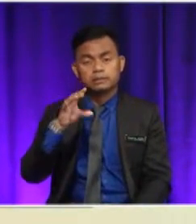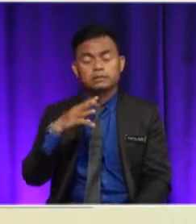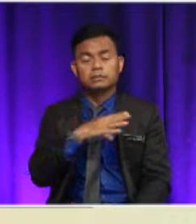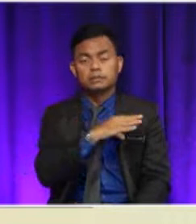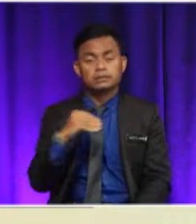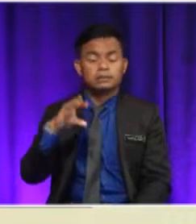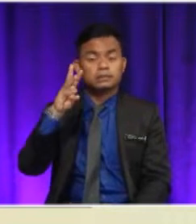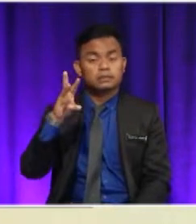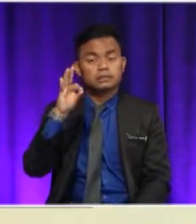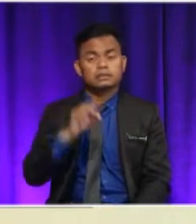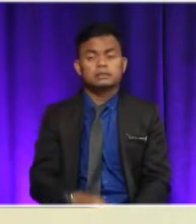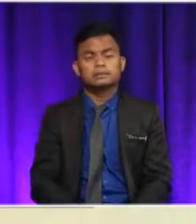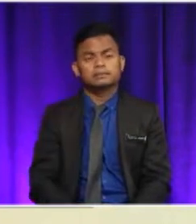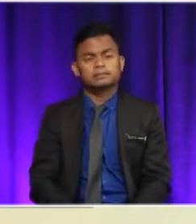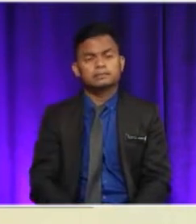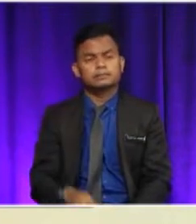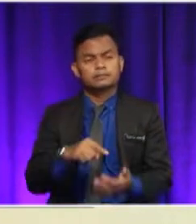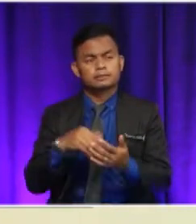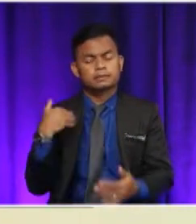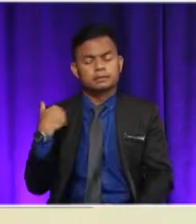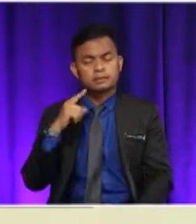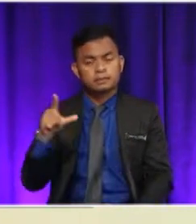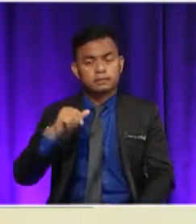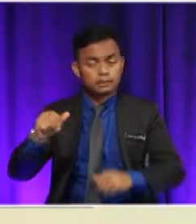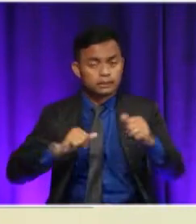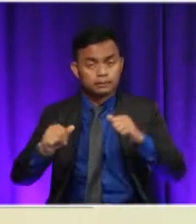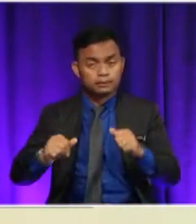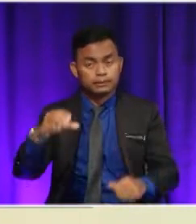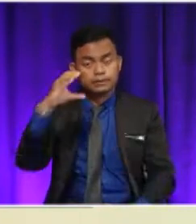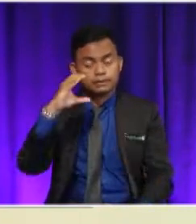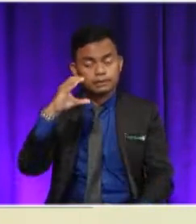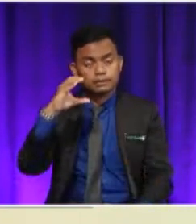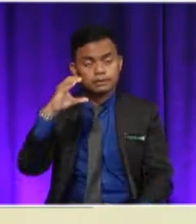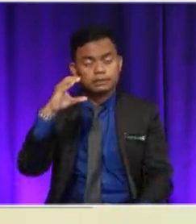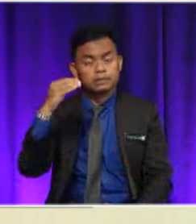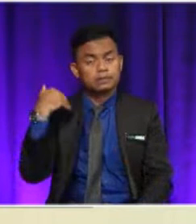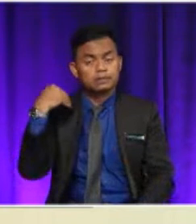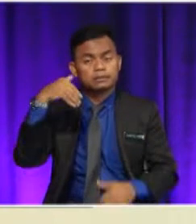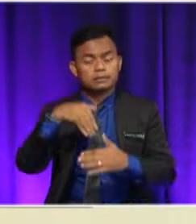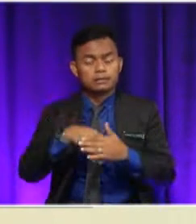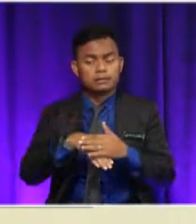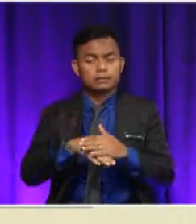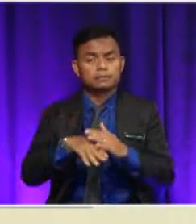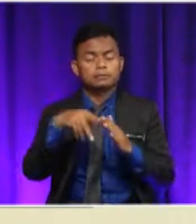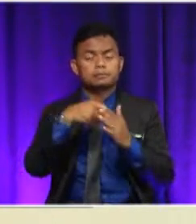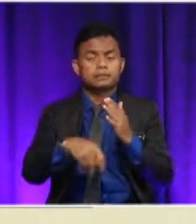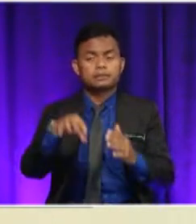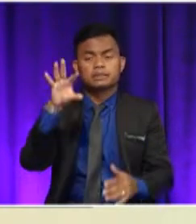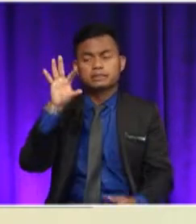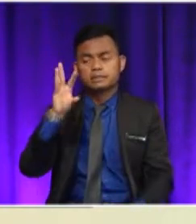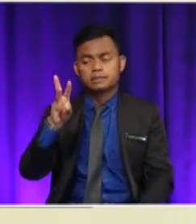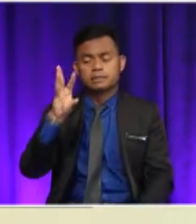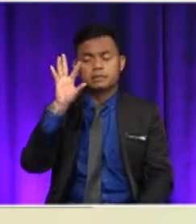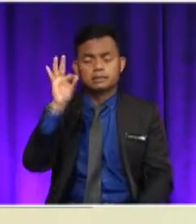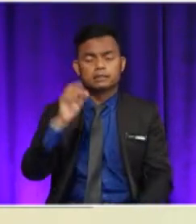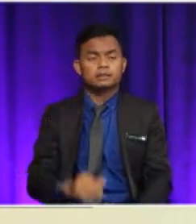Okay, this is activity C found in page 69. So viewers at home, let's do the questions together and you